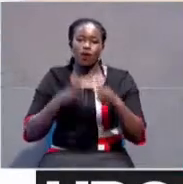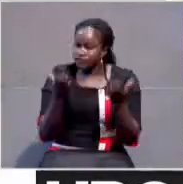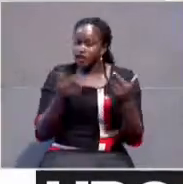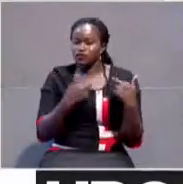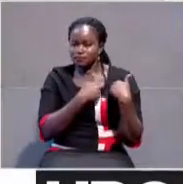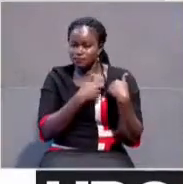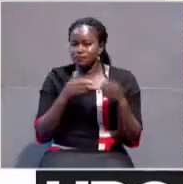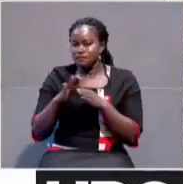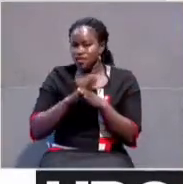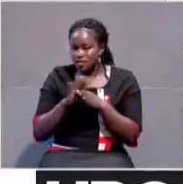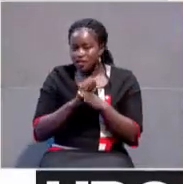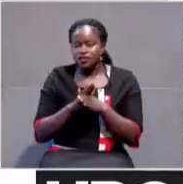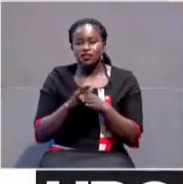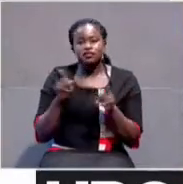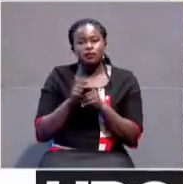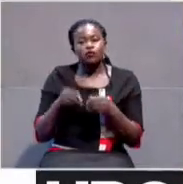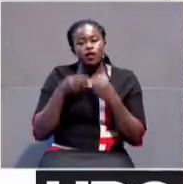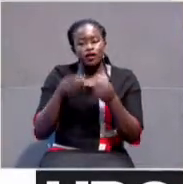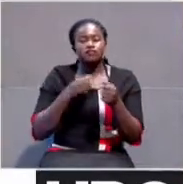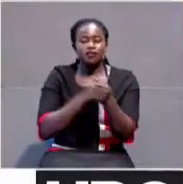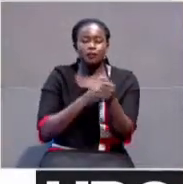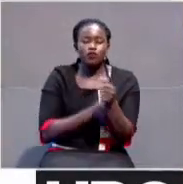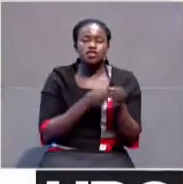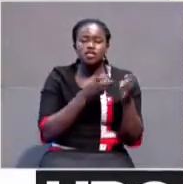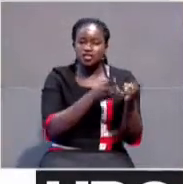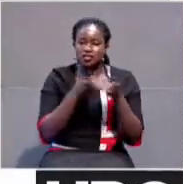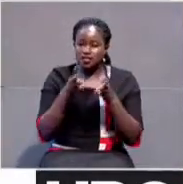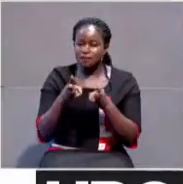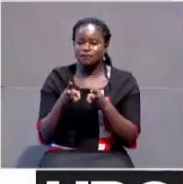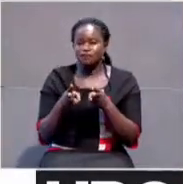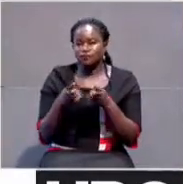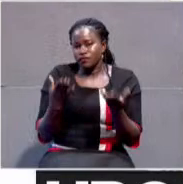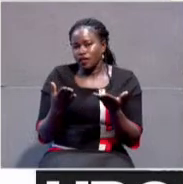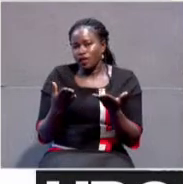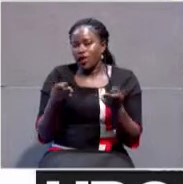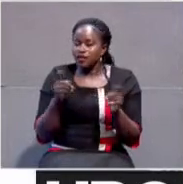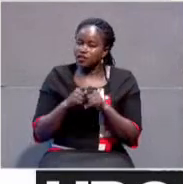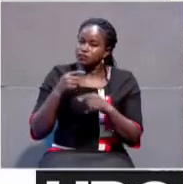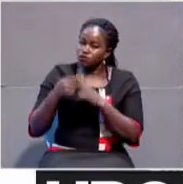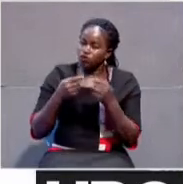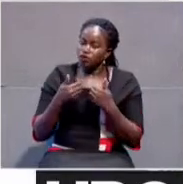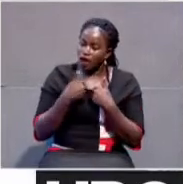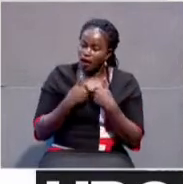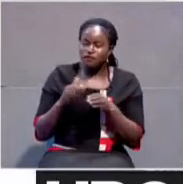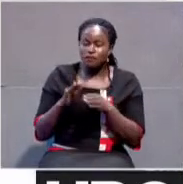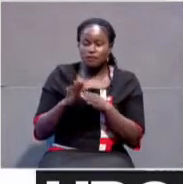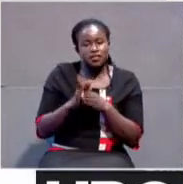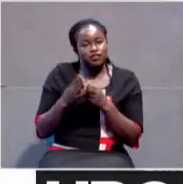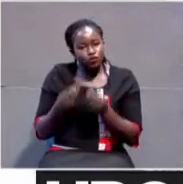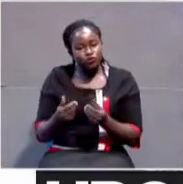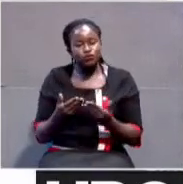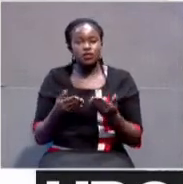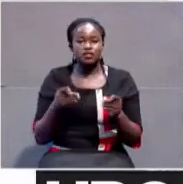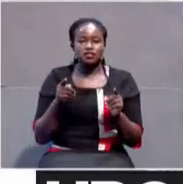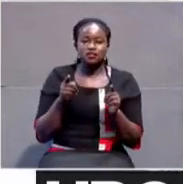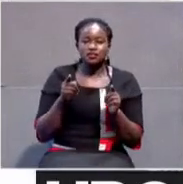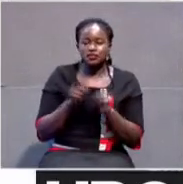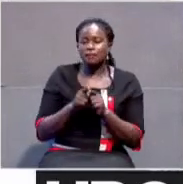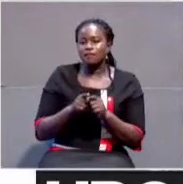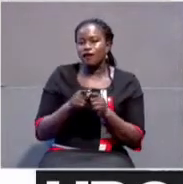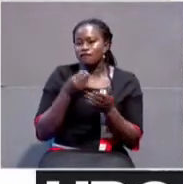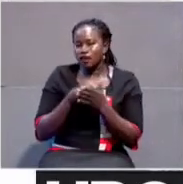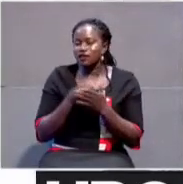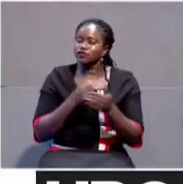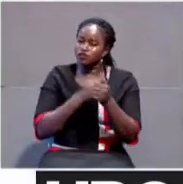UN resident. And offer a support system to apply end-to-end business solutions, facilities, and financial